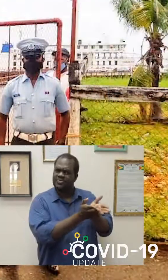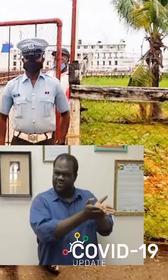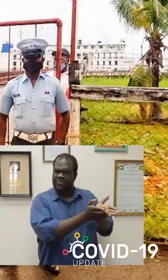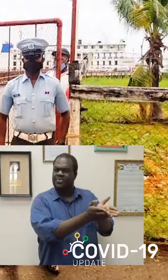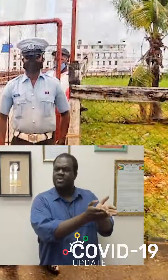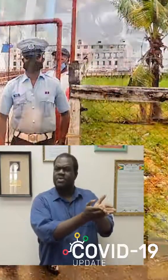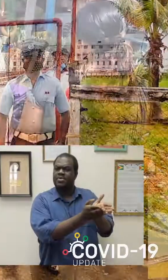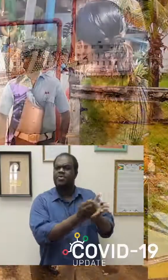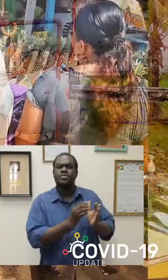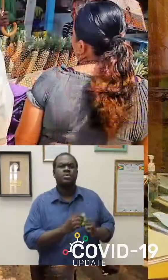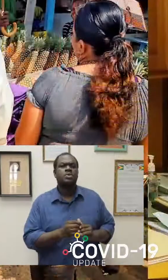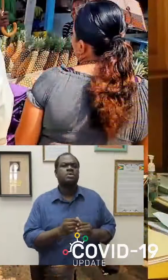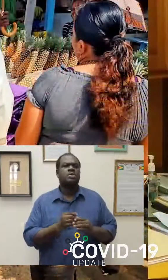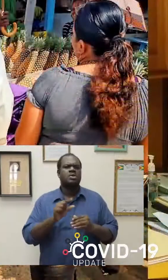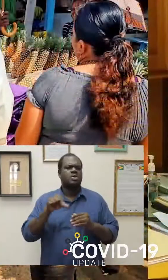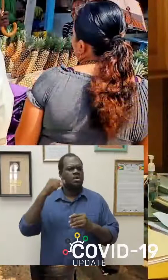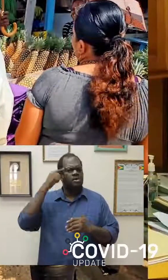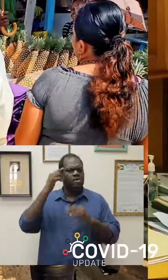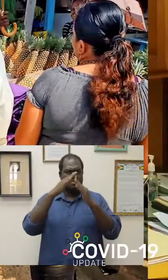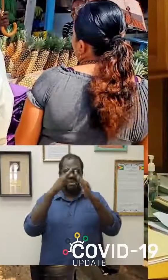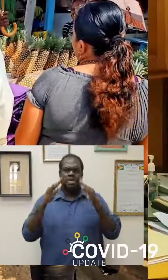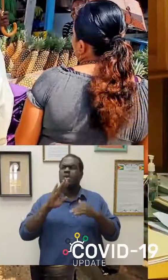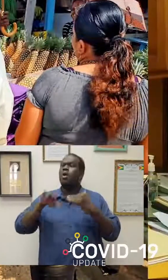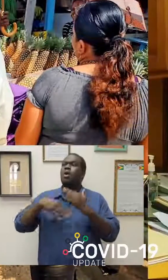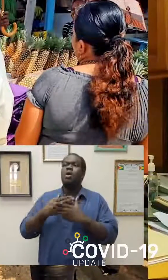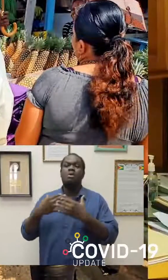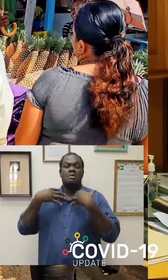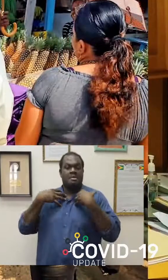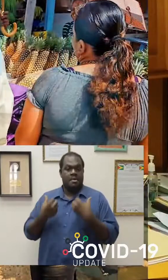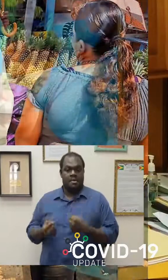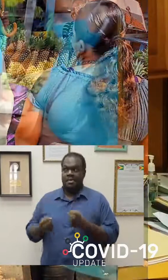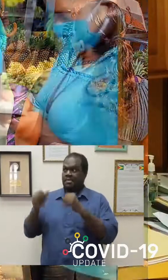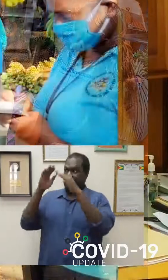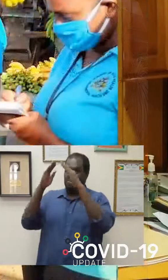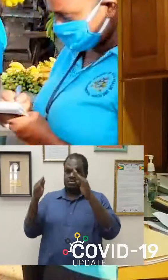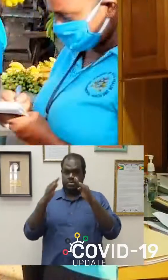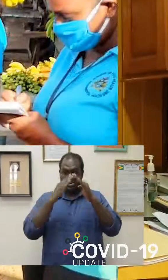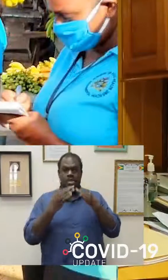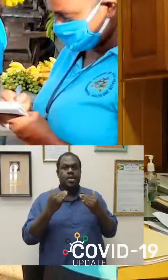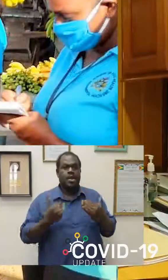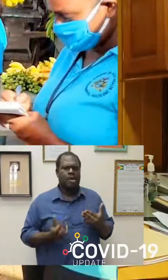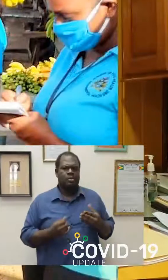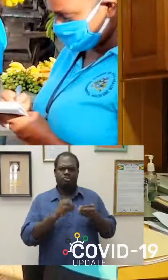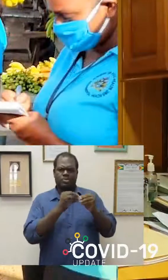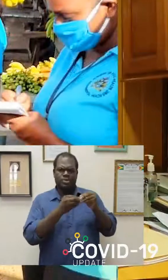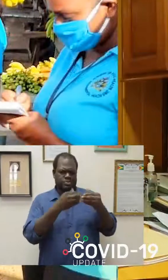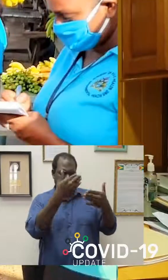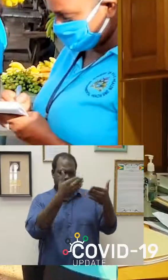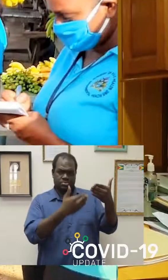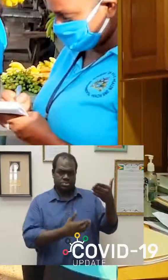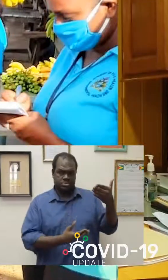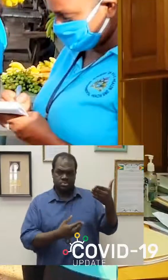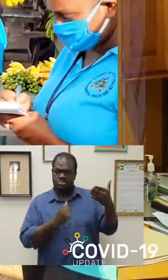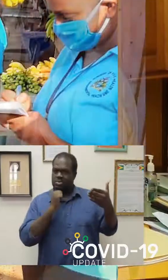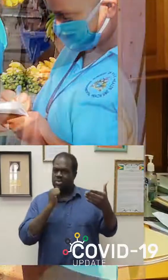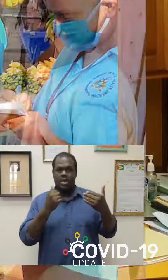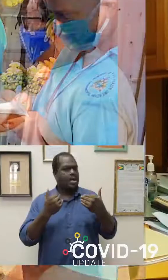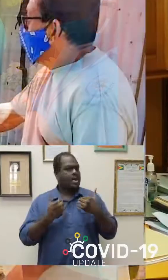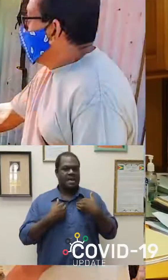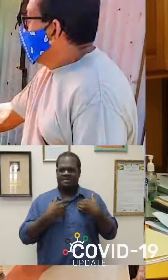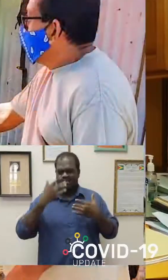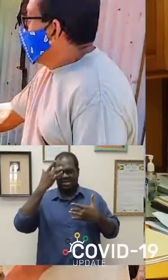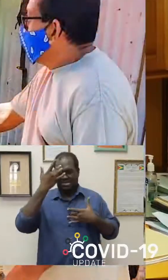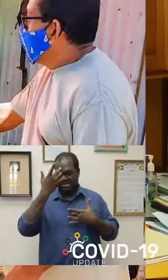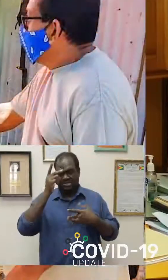government buildings, and all health facilities across the region. Today, based on statistics, we do not have any